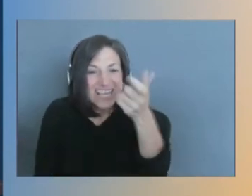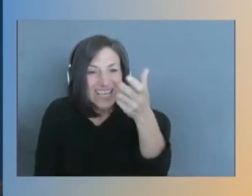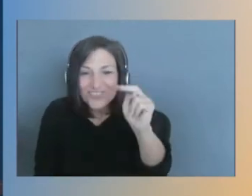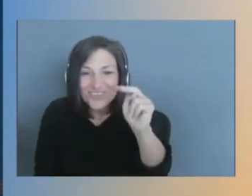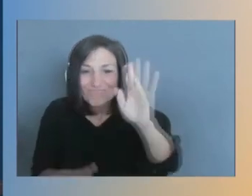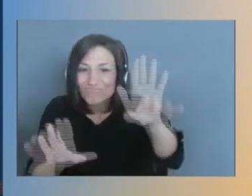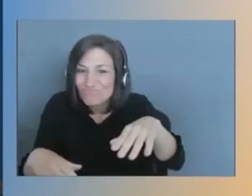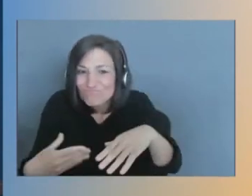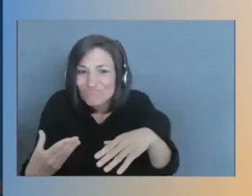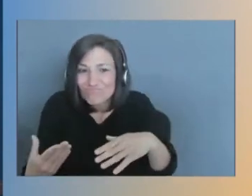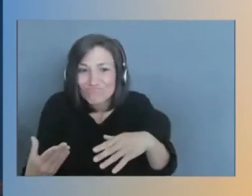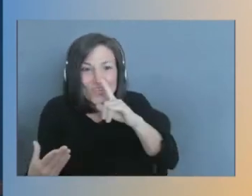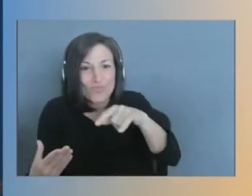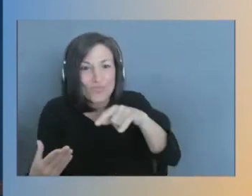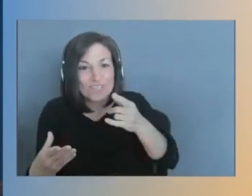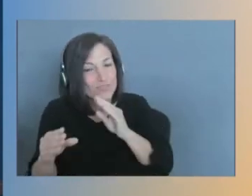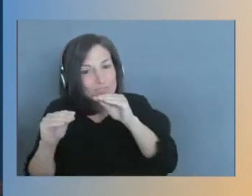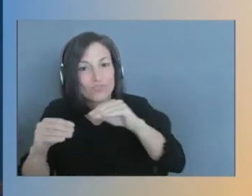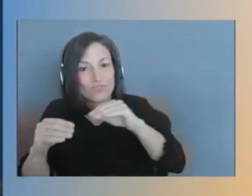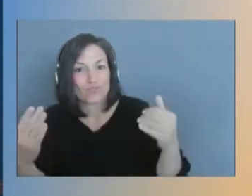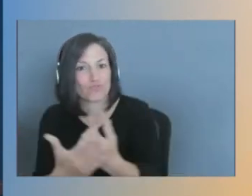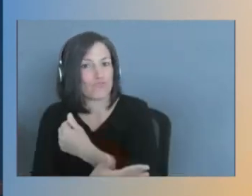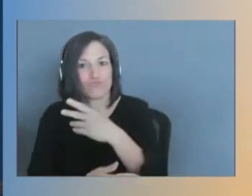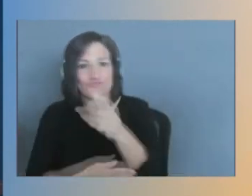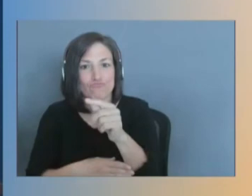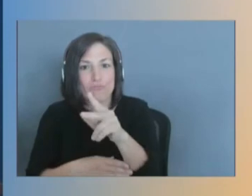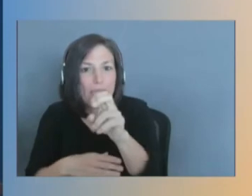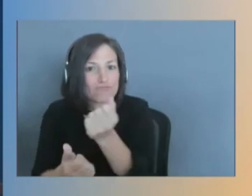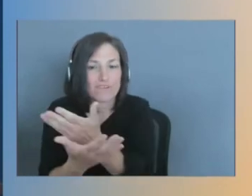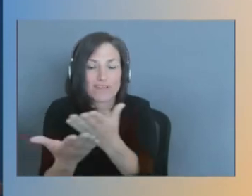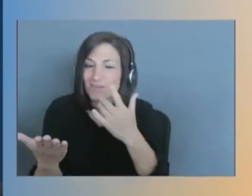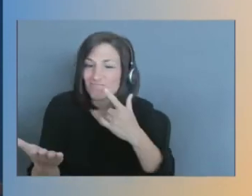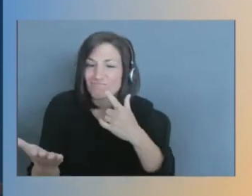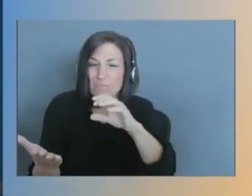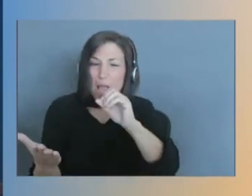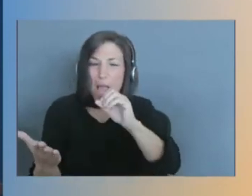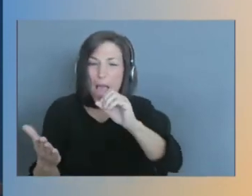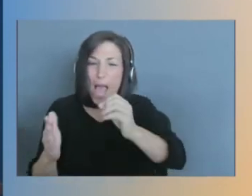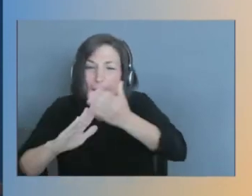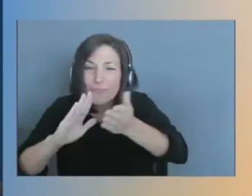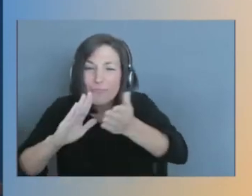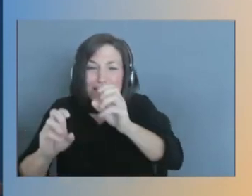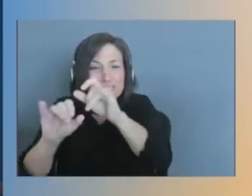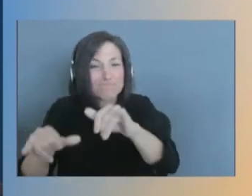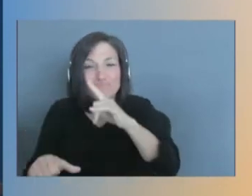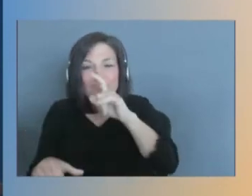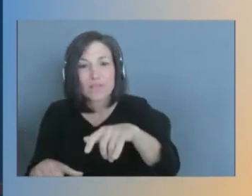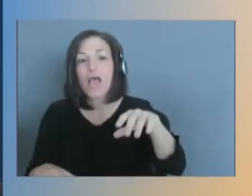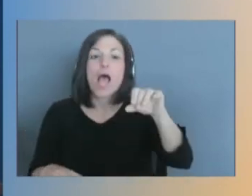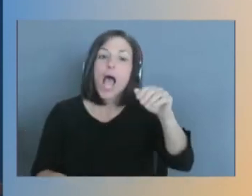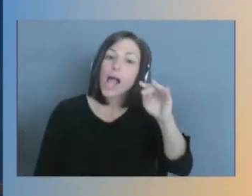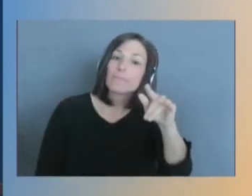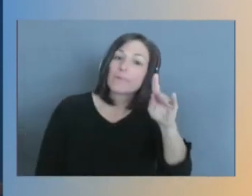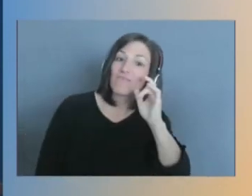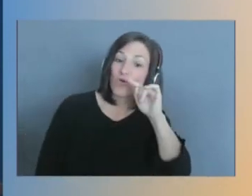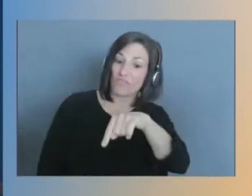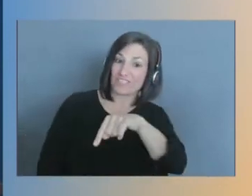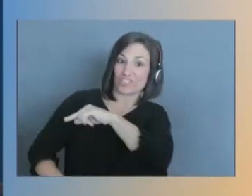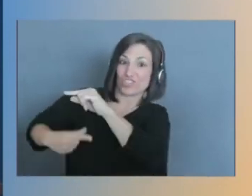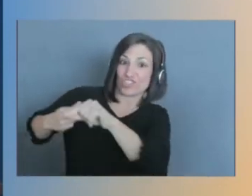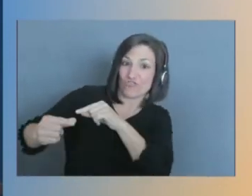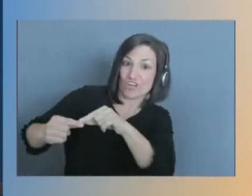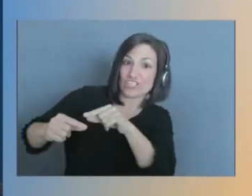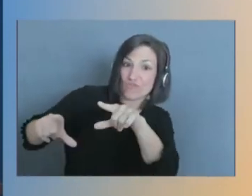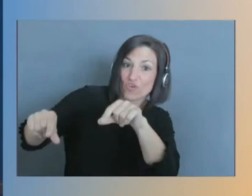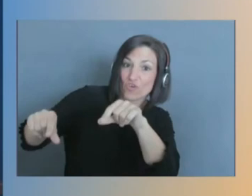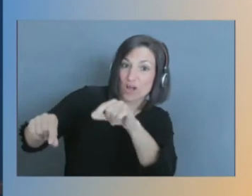have to need to upgrade your operating system. You're able to take the same AMI that you use to run on this generation of card, run it on this generation of